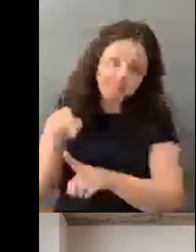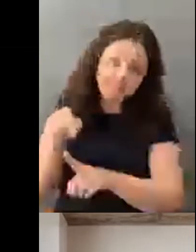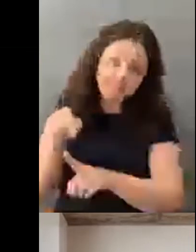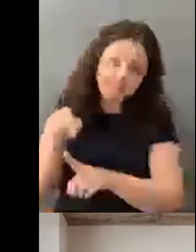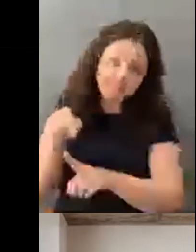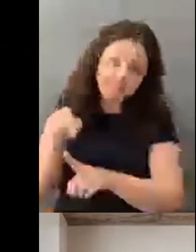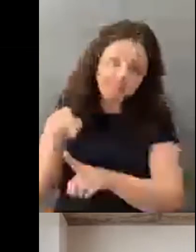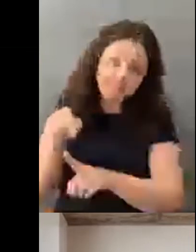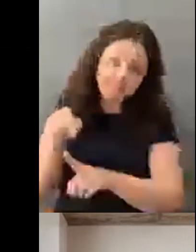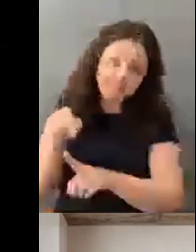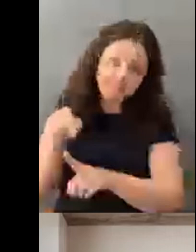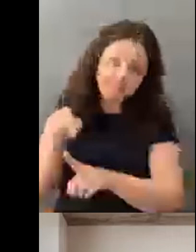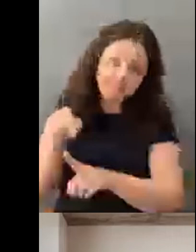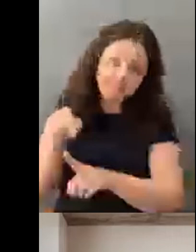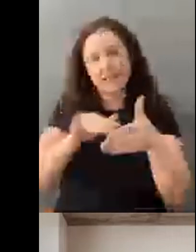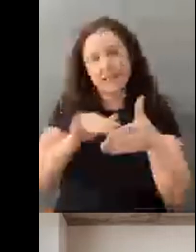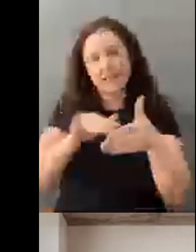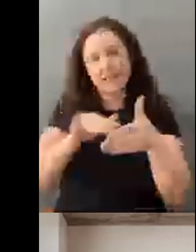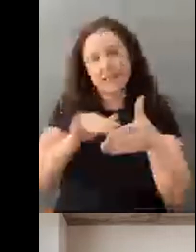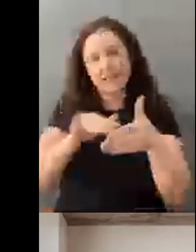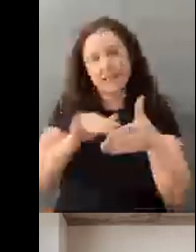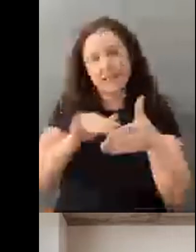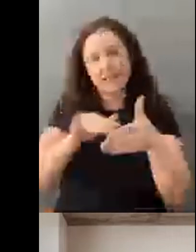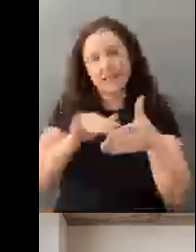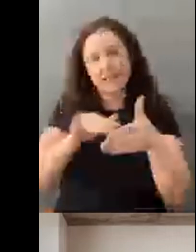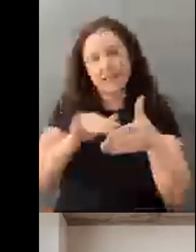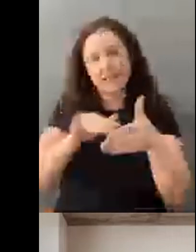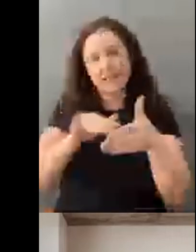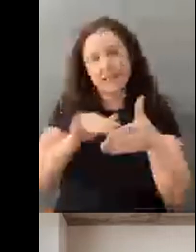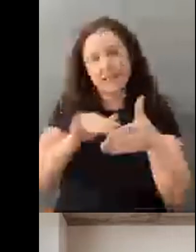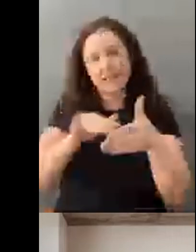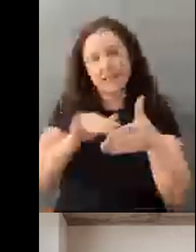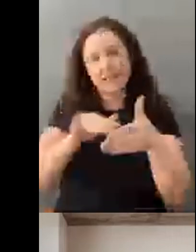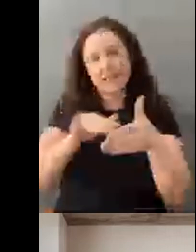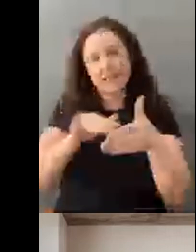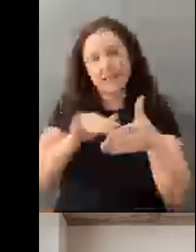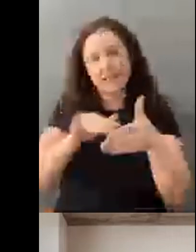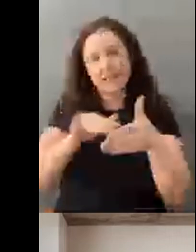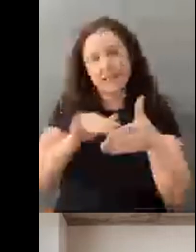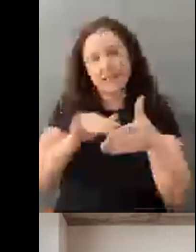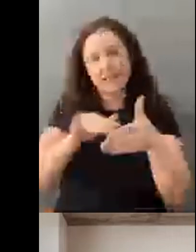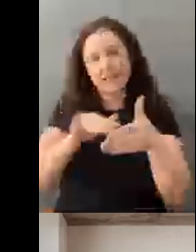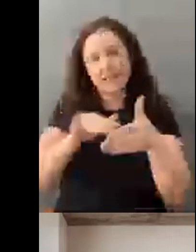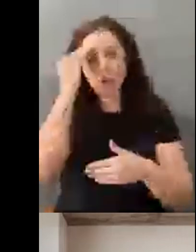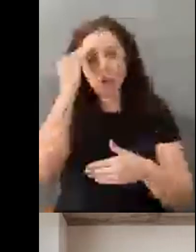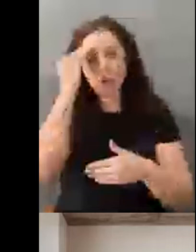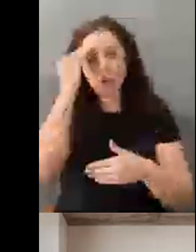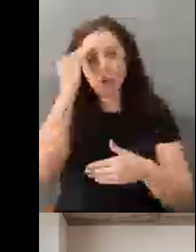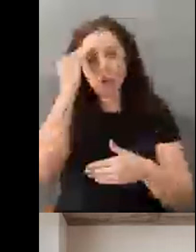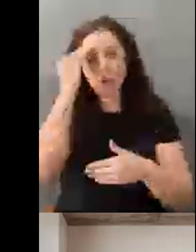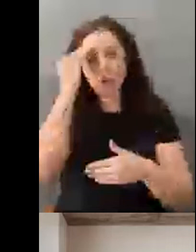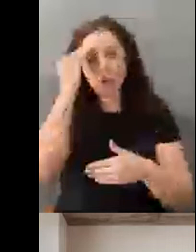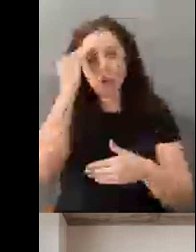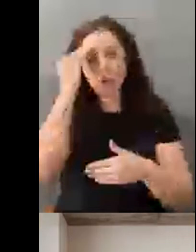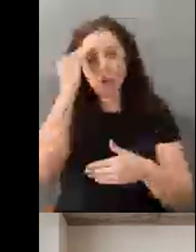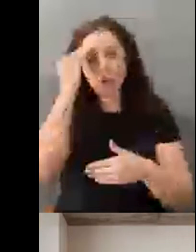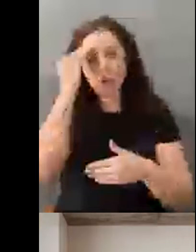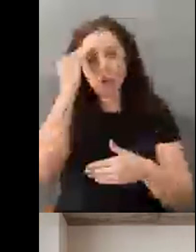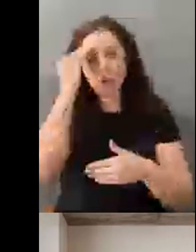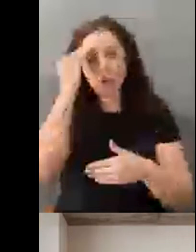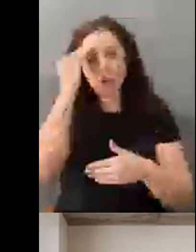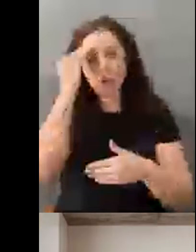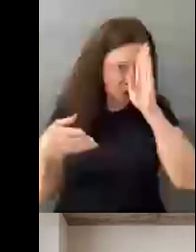the time study portion of the overall cost study. And that is, we know that folks are providing direct